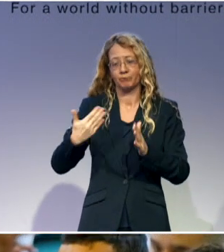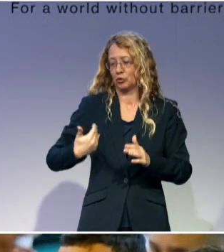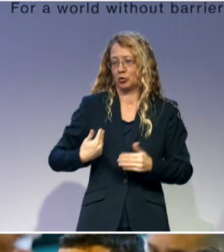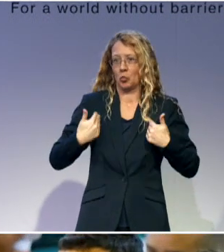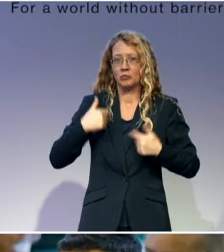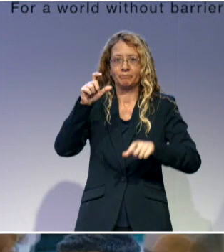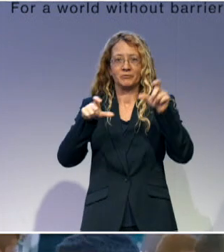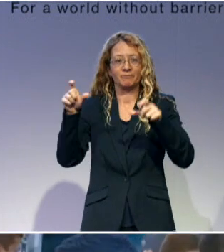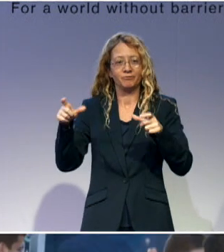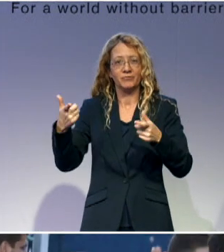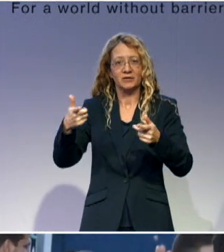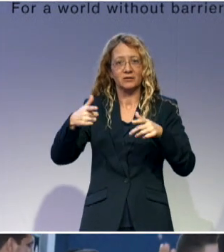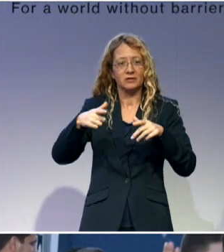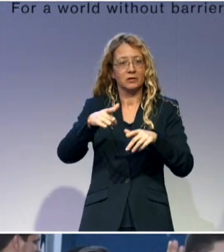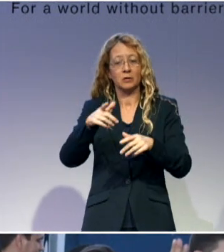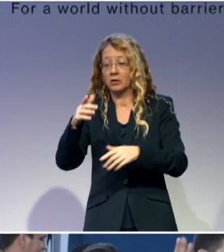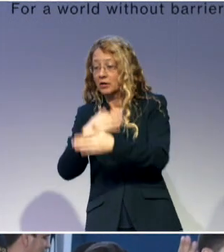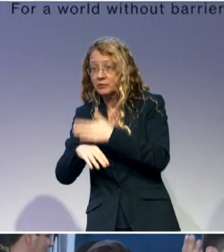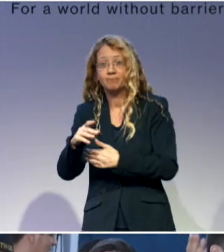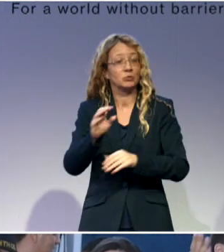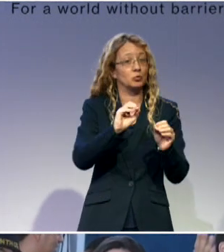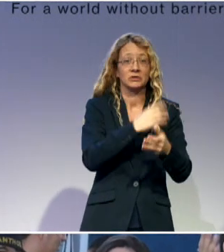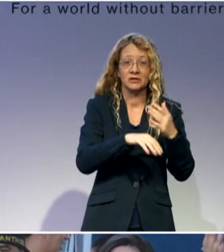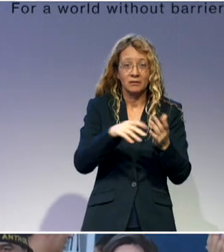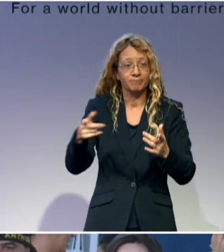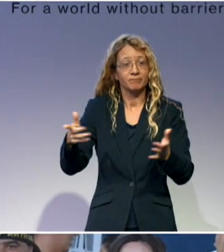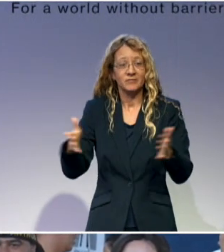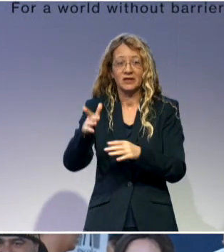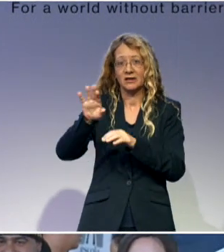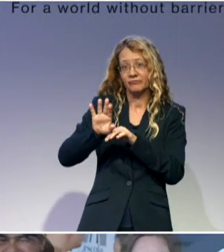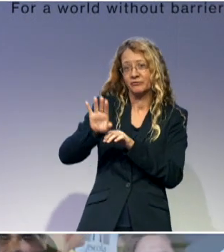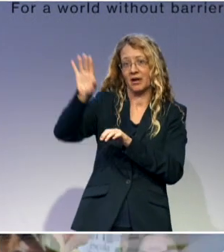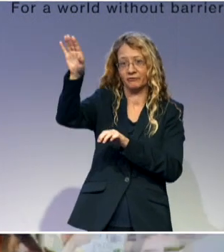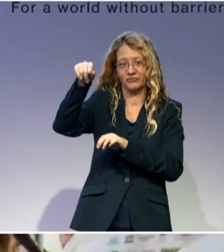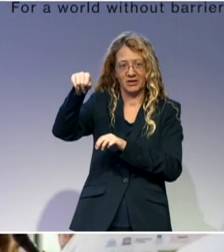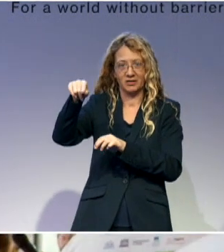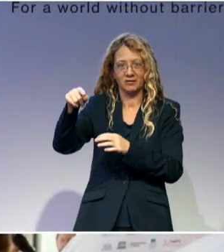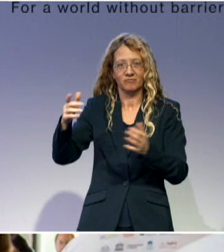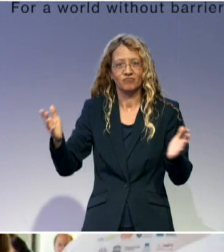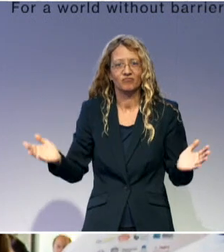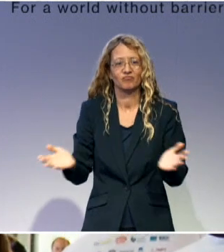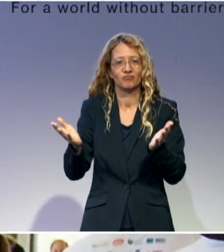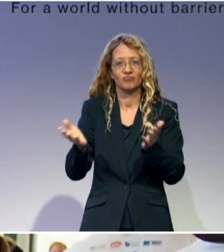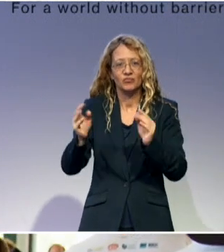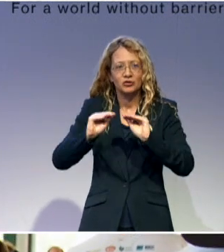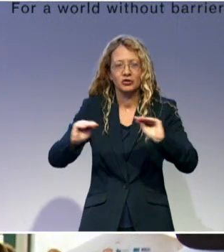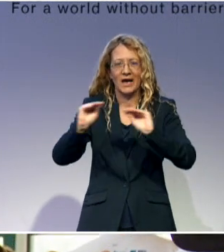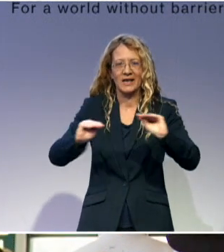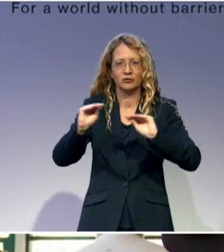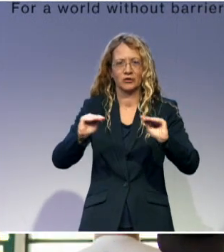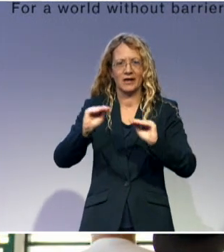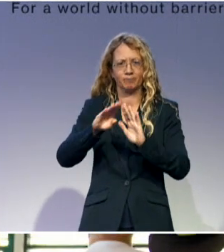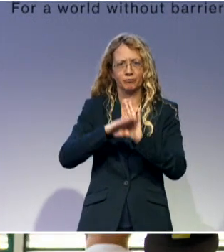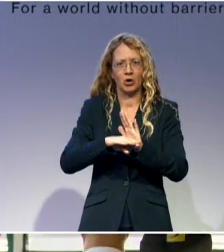disabilities, mostly those in favelas. The certified training gives young people the skills to identify and